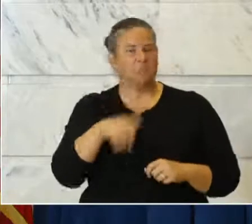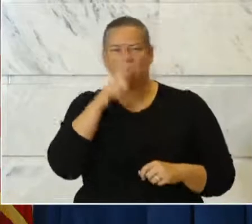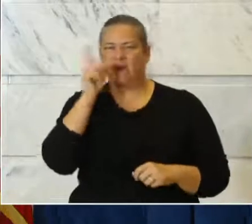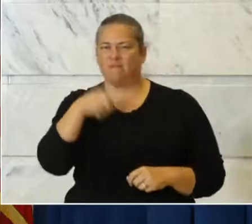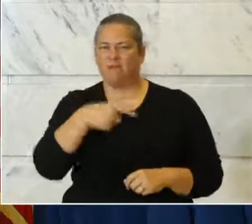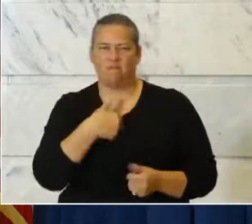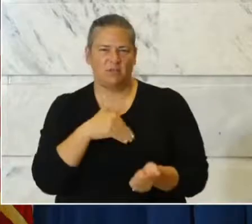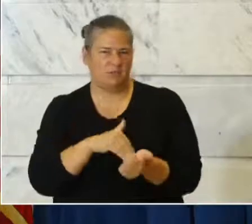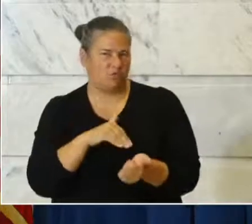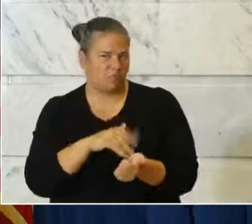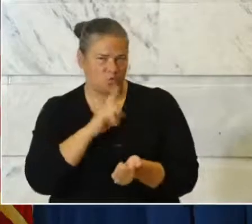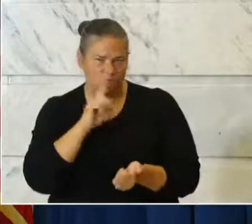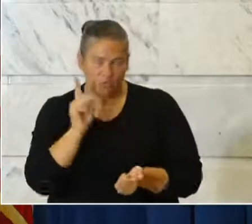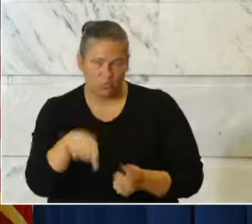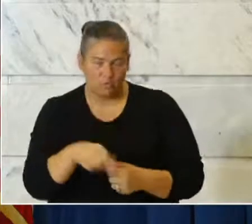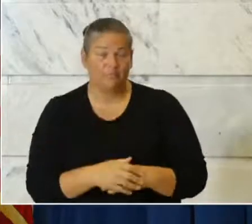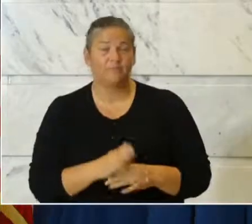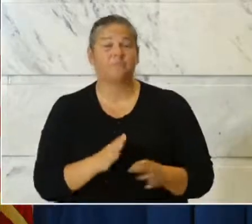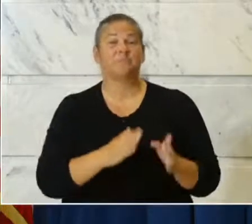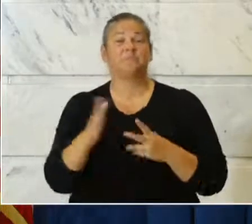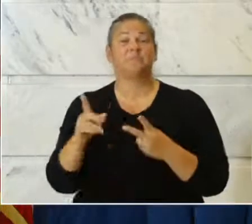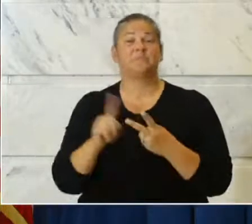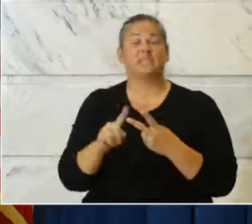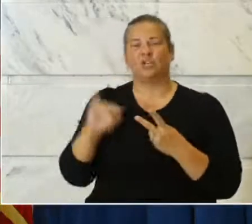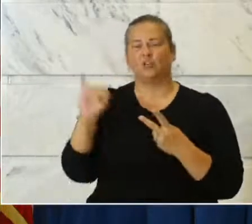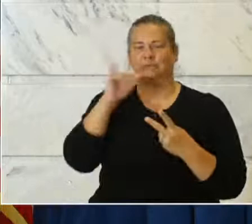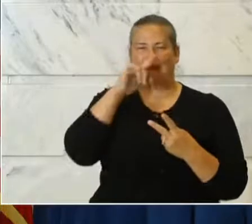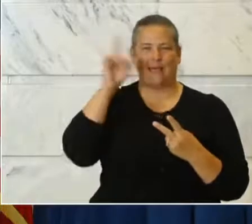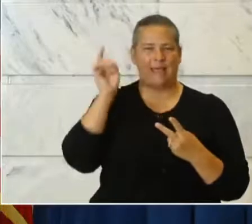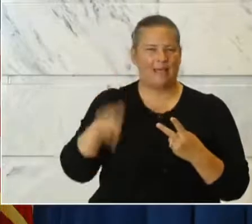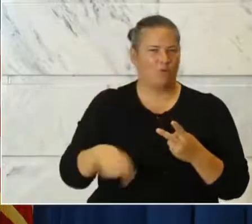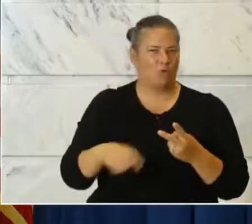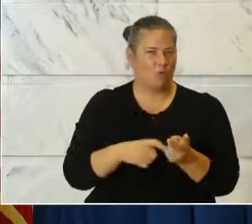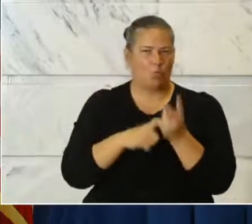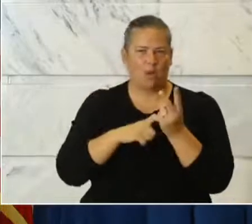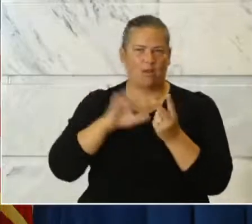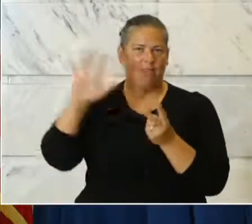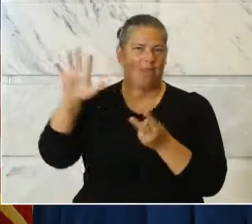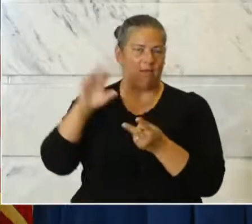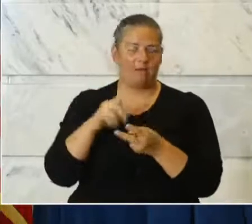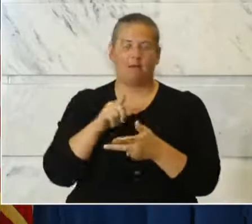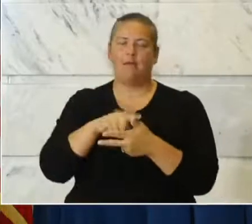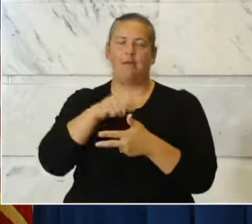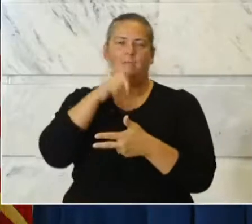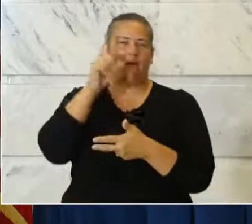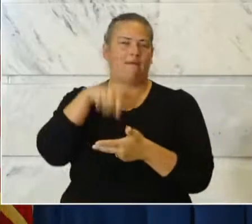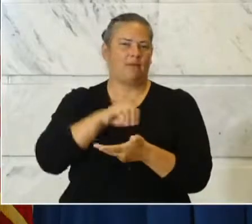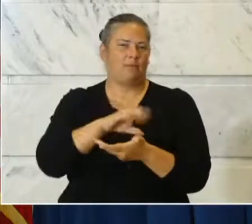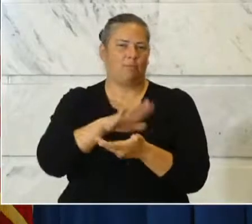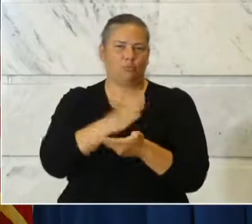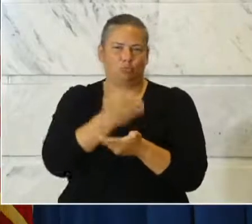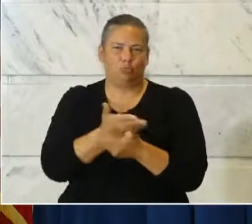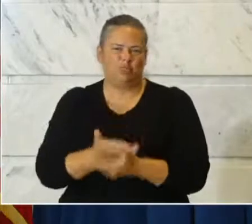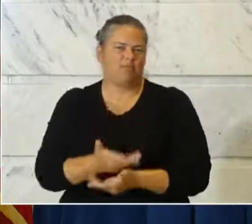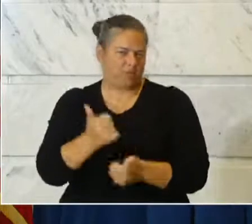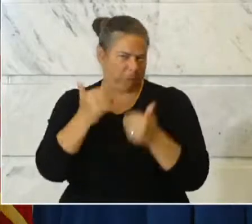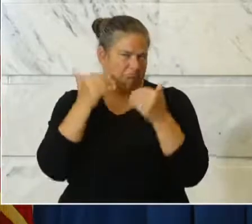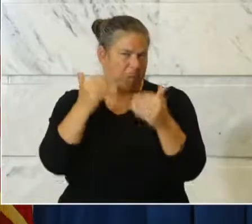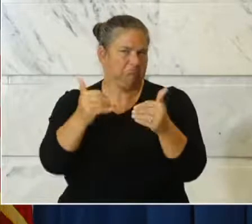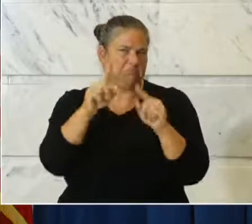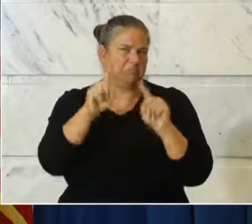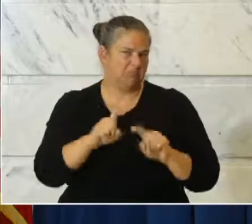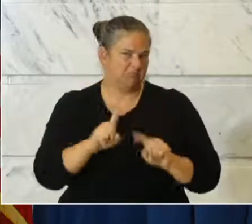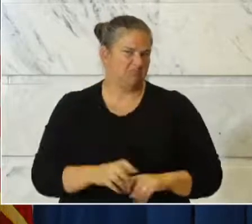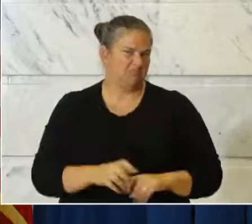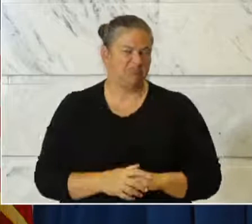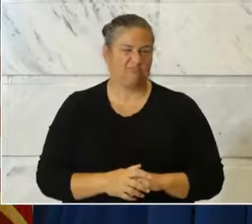required for insurance companies to cover it. And third, that it doesn't represent a doctor-patient visit for you to get that test. Now, I'll be